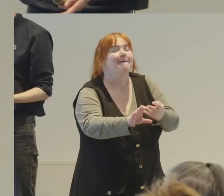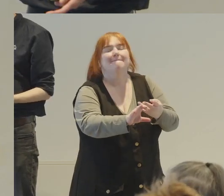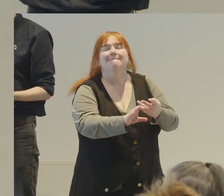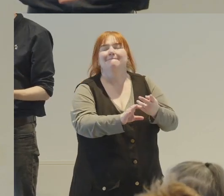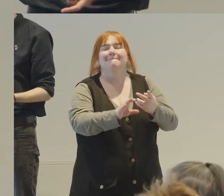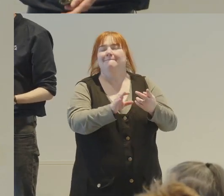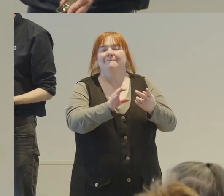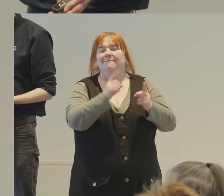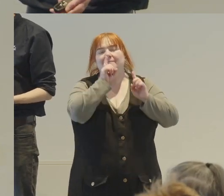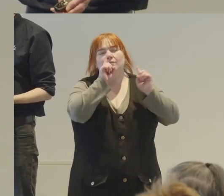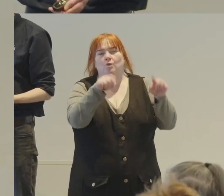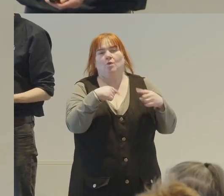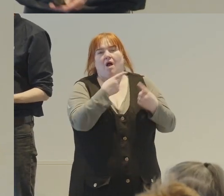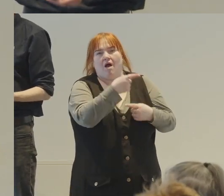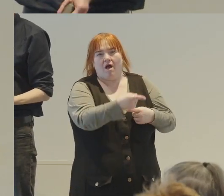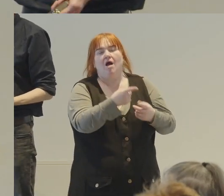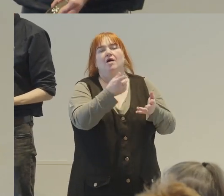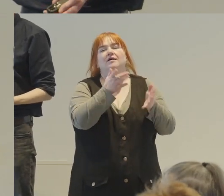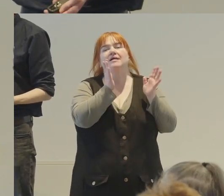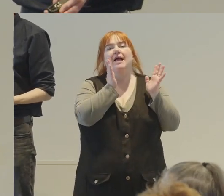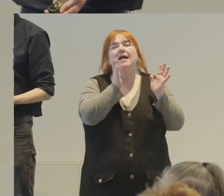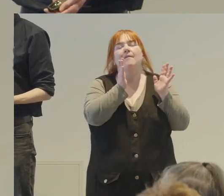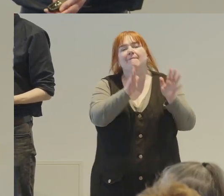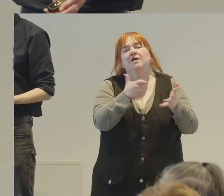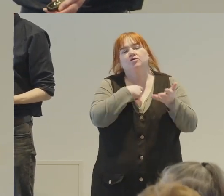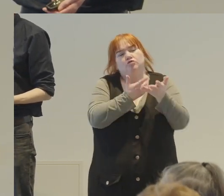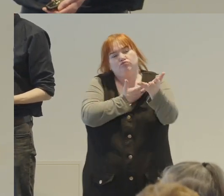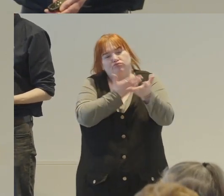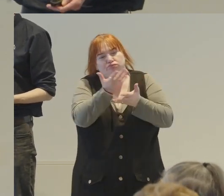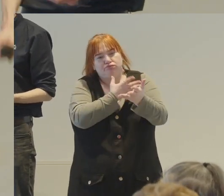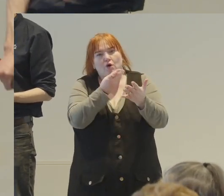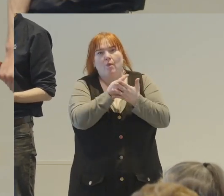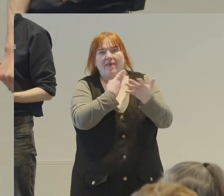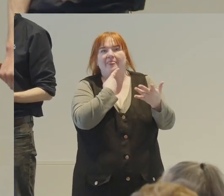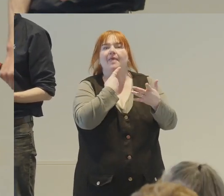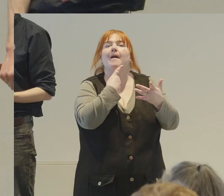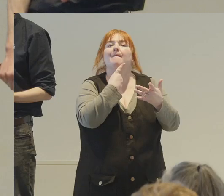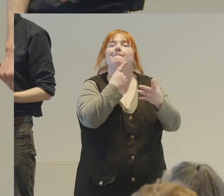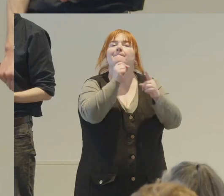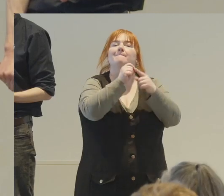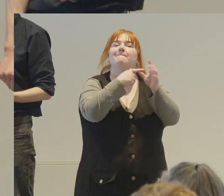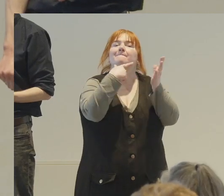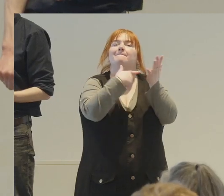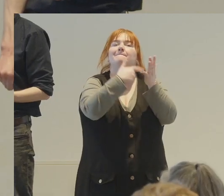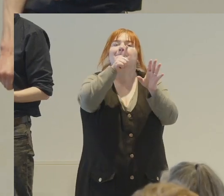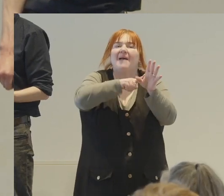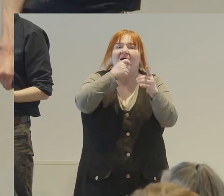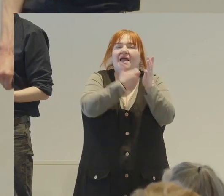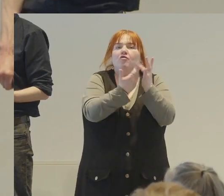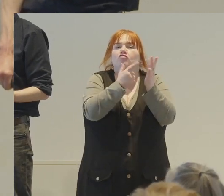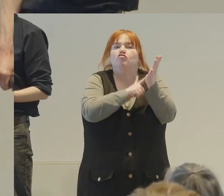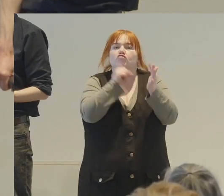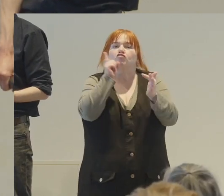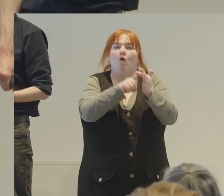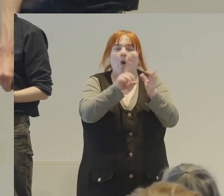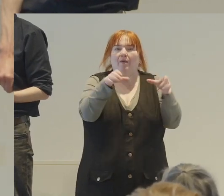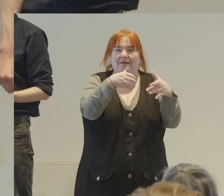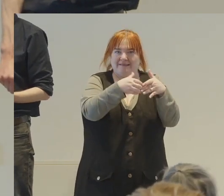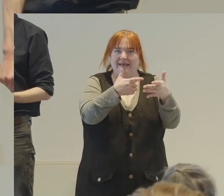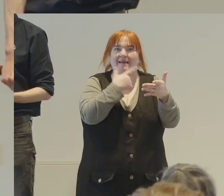from that person asking for the payments to be a certain way, though. Oh, thank you. Do you have a follow-up? Okay. One more,